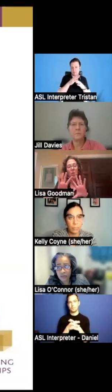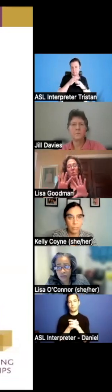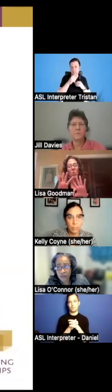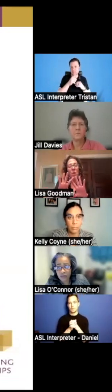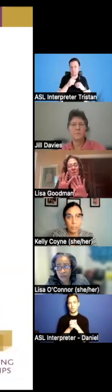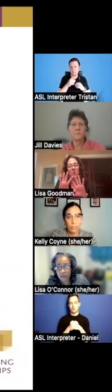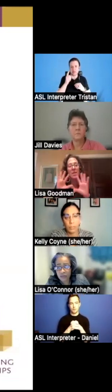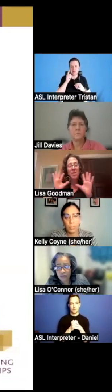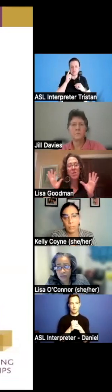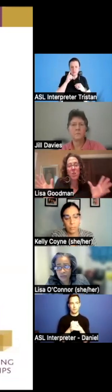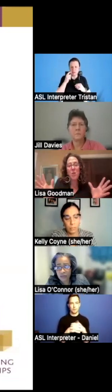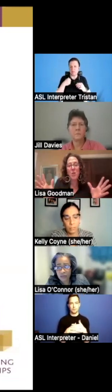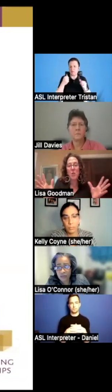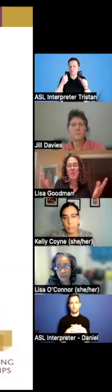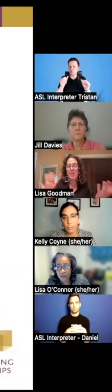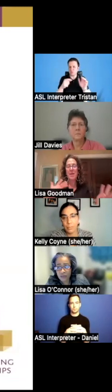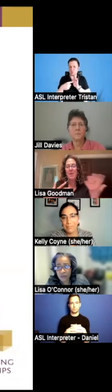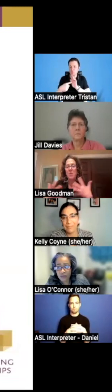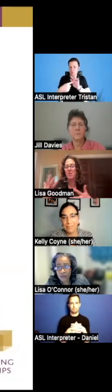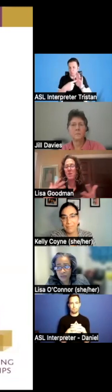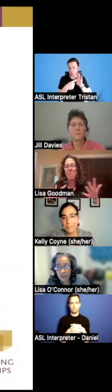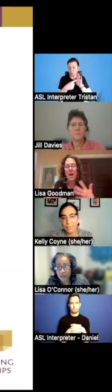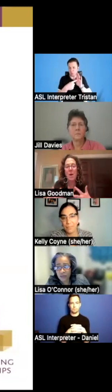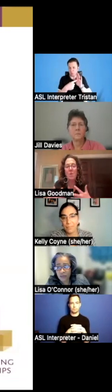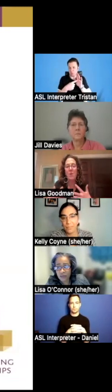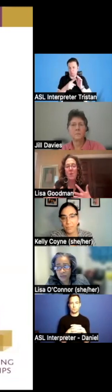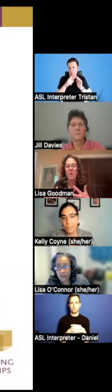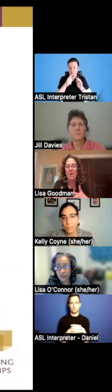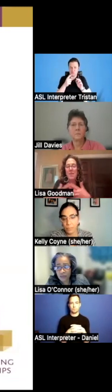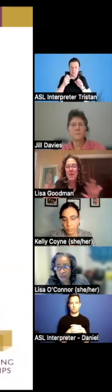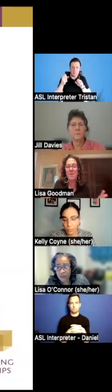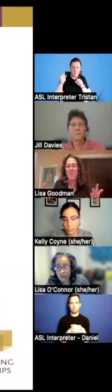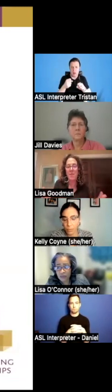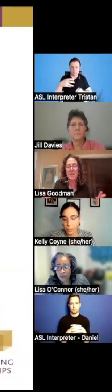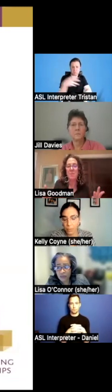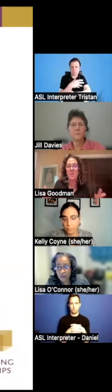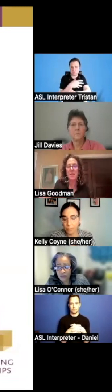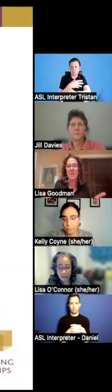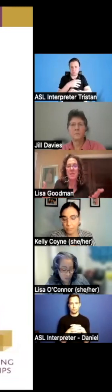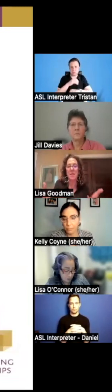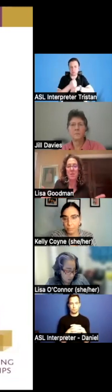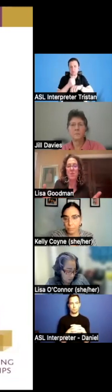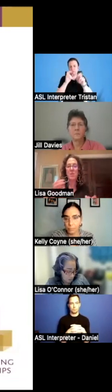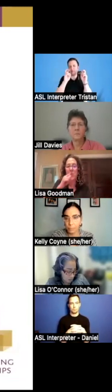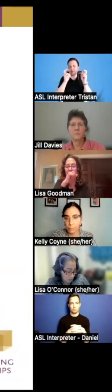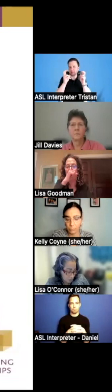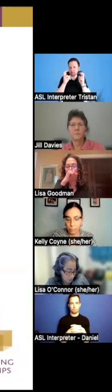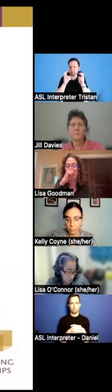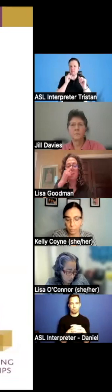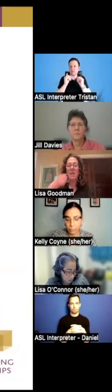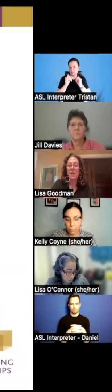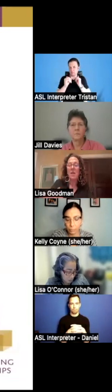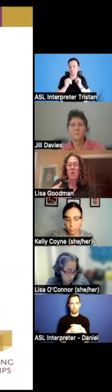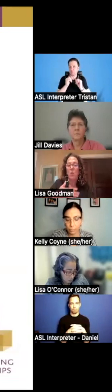think what I've tried to show you is that there was this very powerful set of themes in the interviews that we